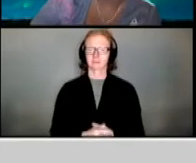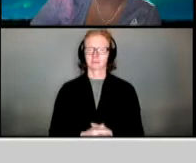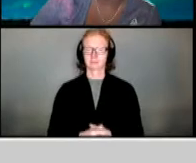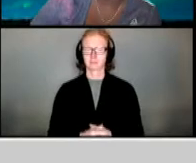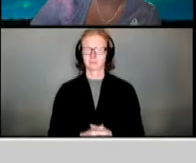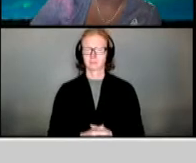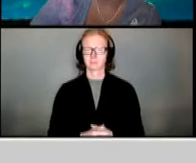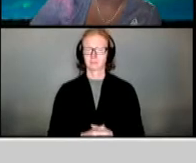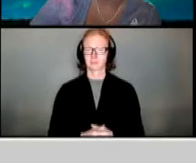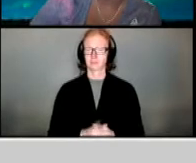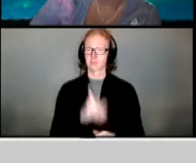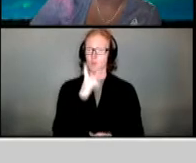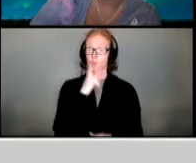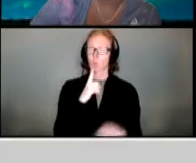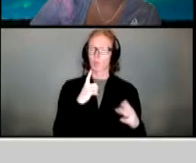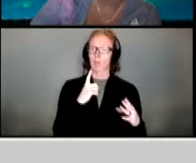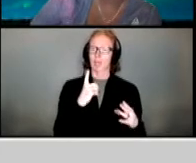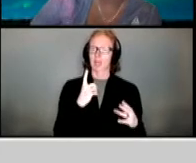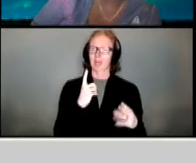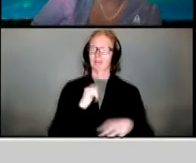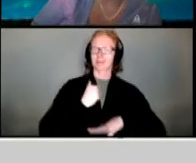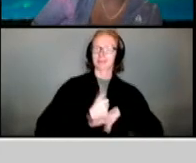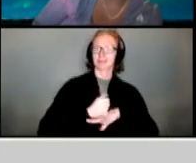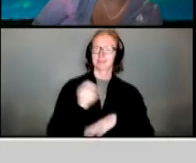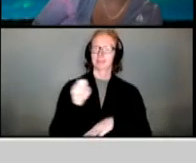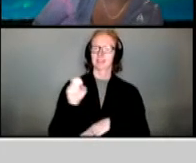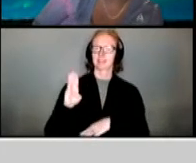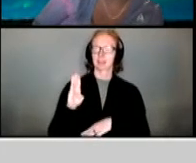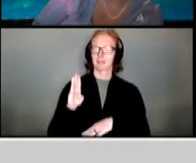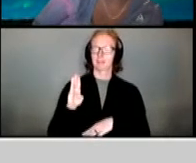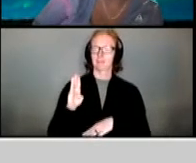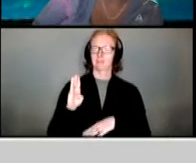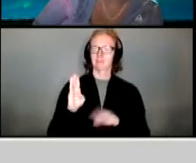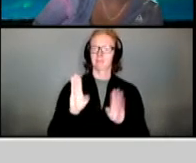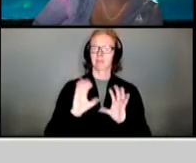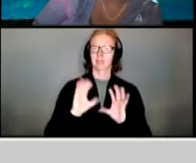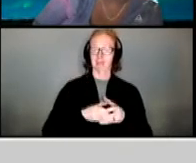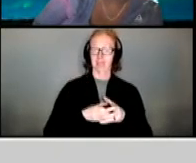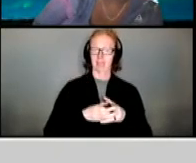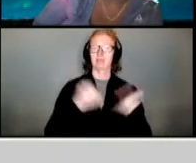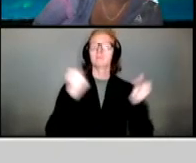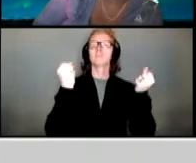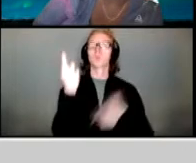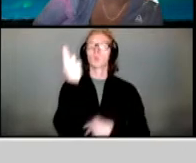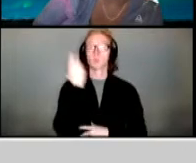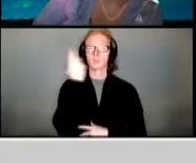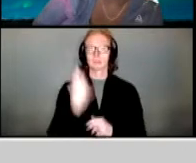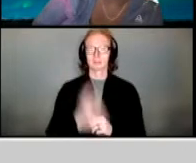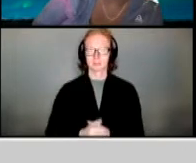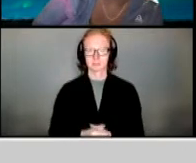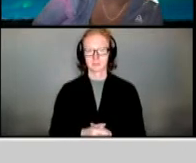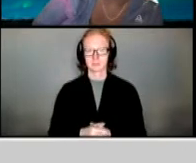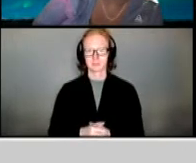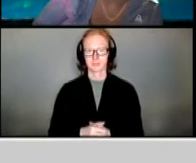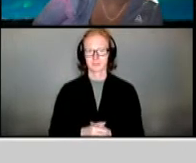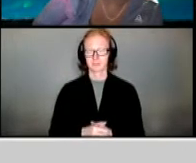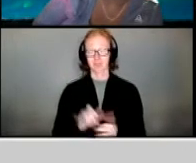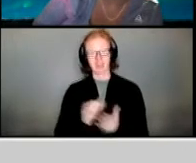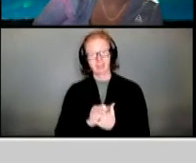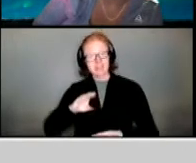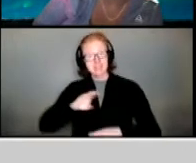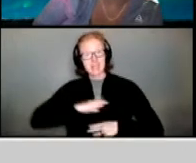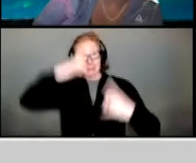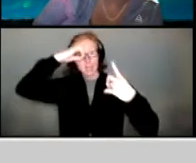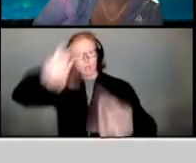we're doing this subcommittee is multifaceted. One is, it's the whole reason the settlement agreement